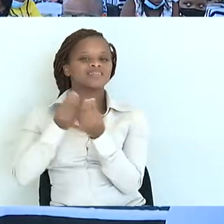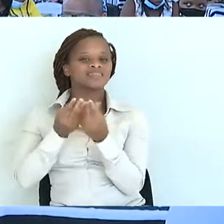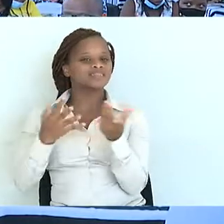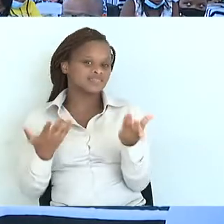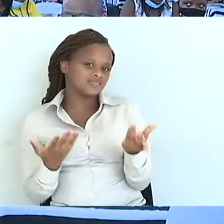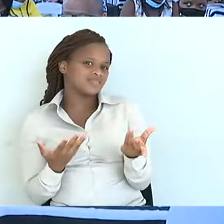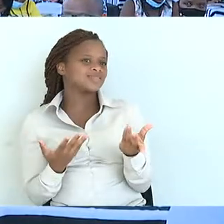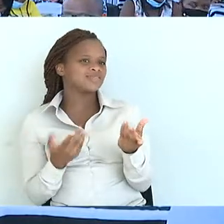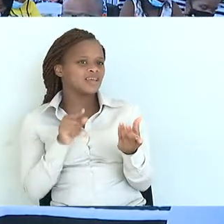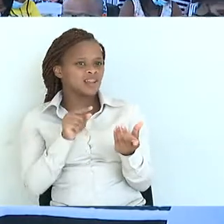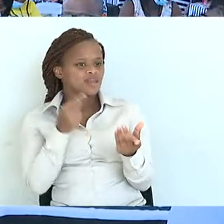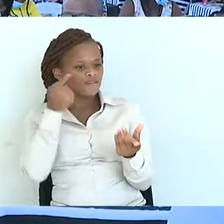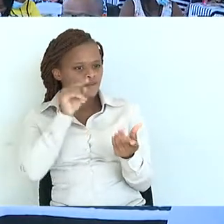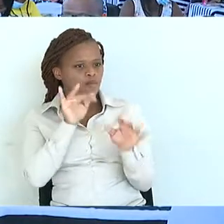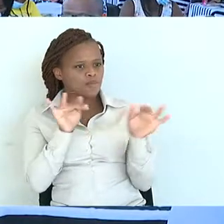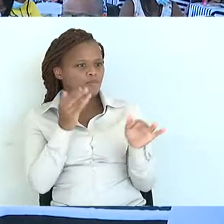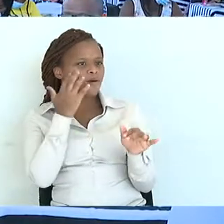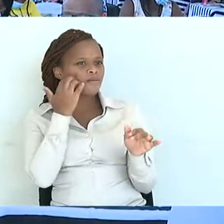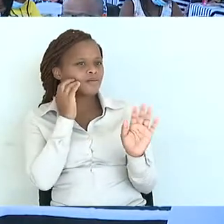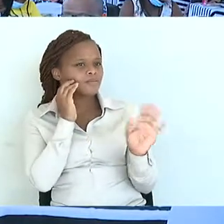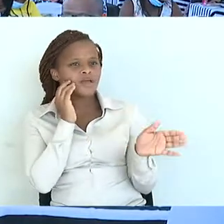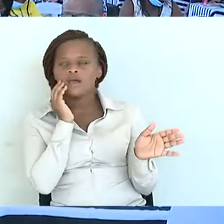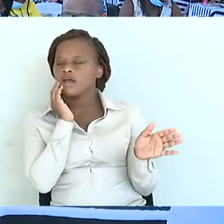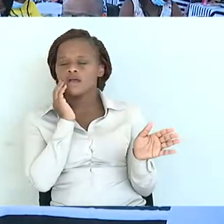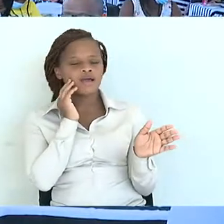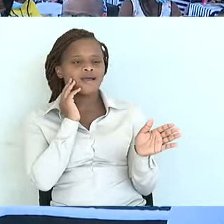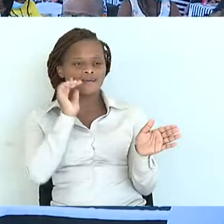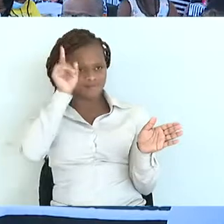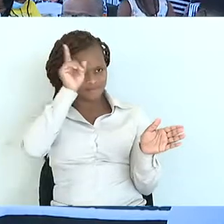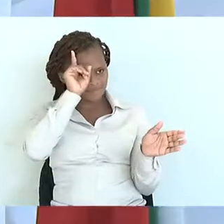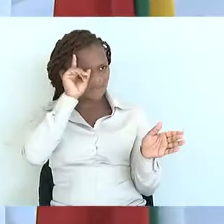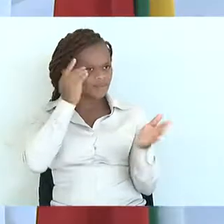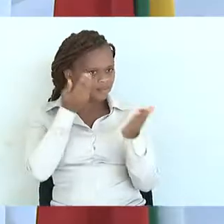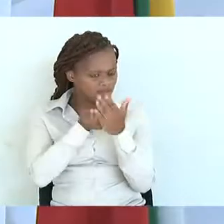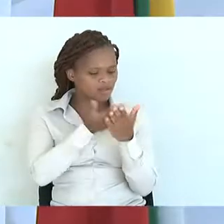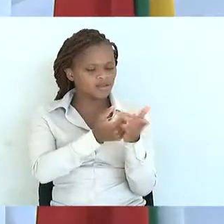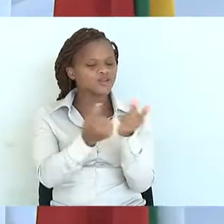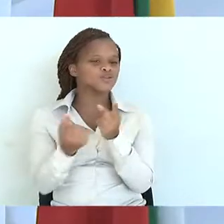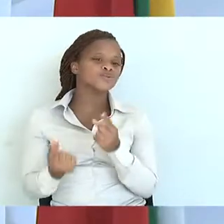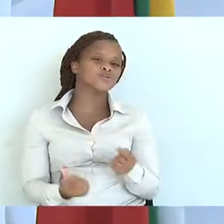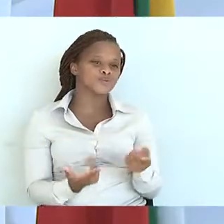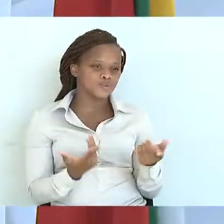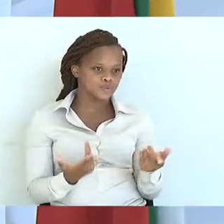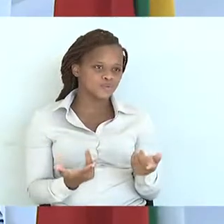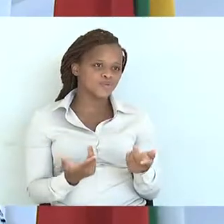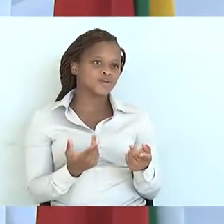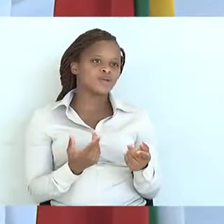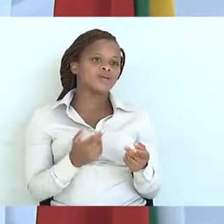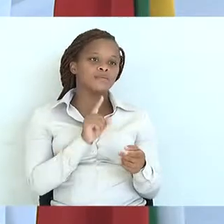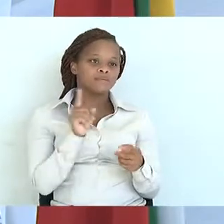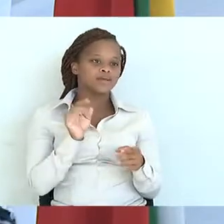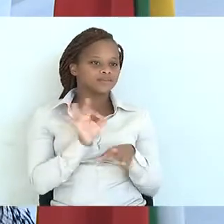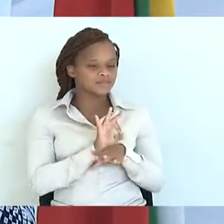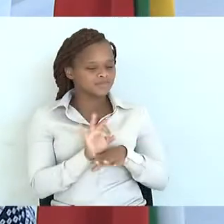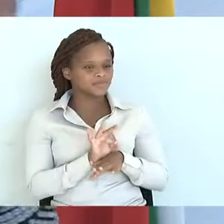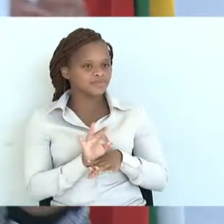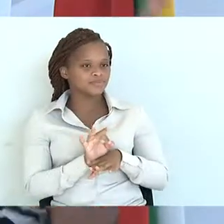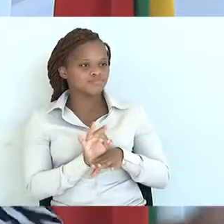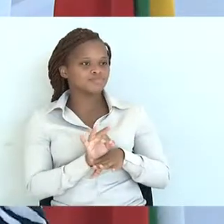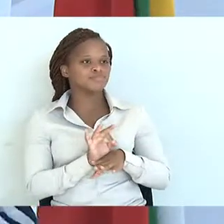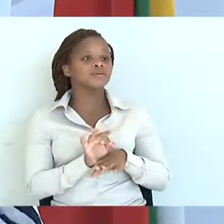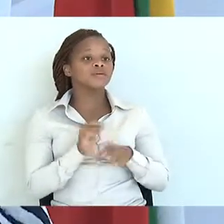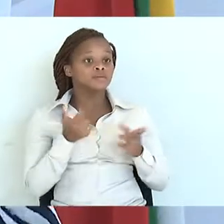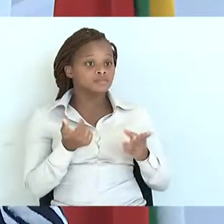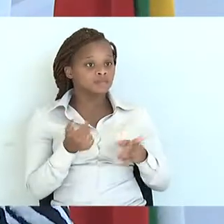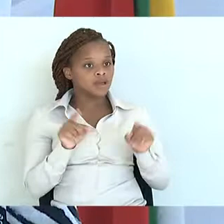izinto ezibheka belungu nje kuphela. Nani fanele niziprepare so that nizokwazi ukwenza yonke leyo nto leyo. Again, we are working ne